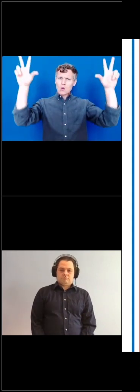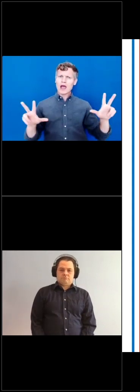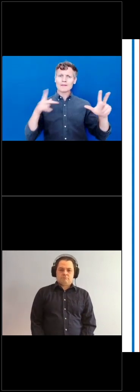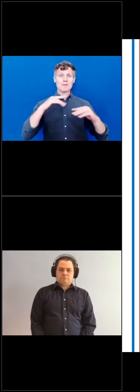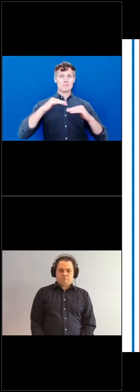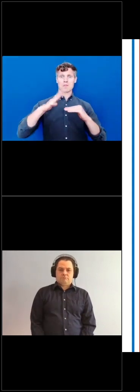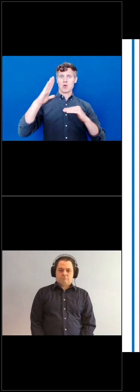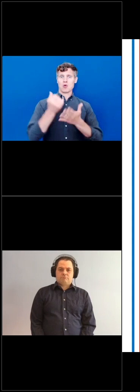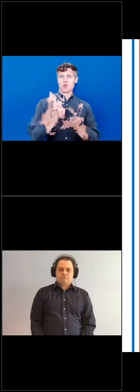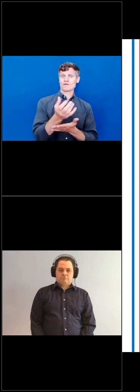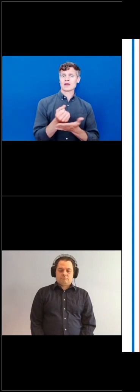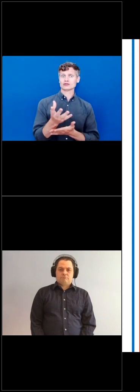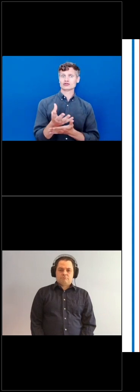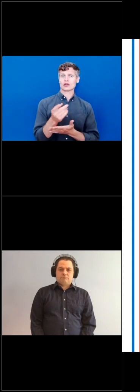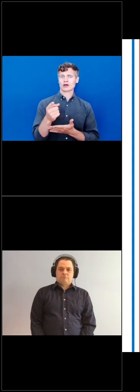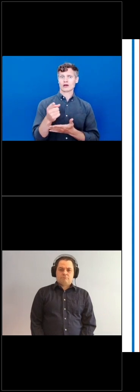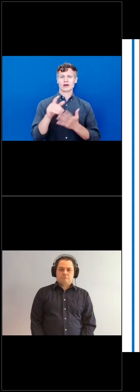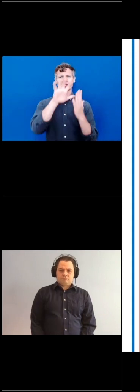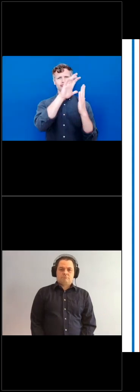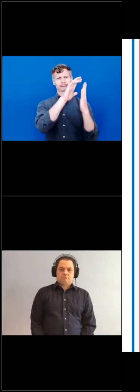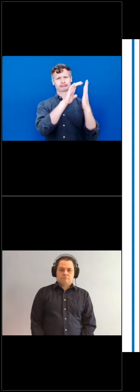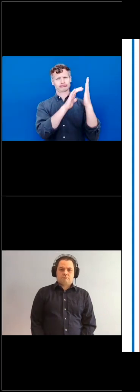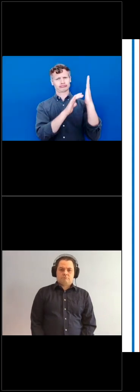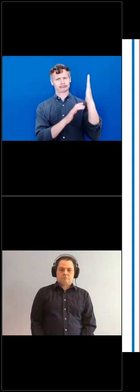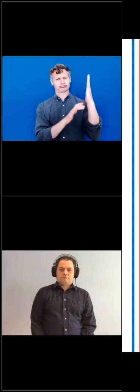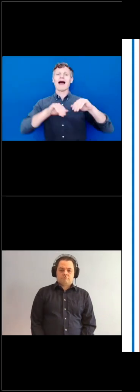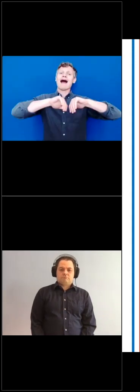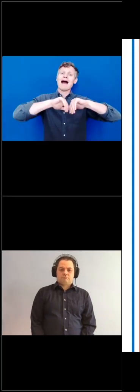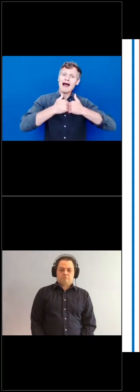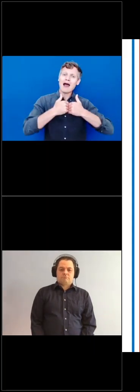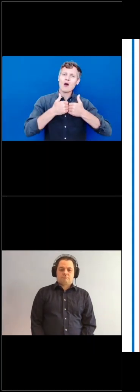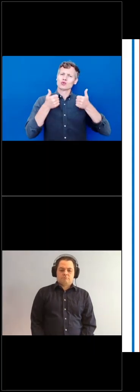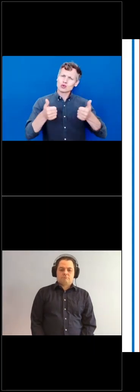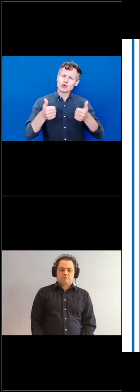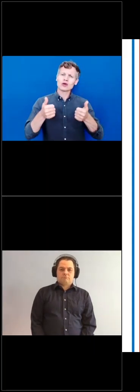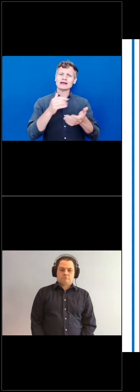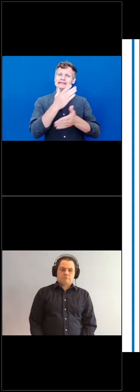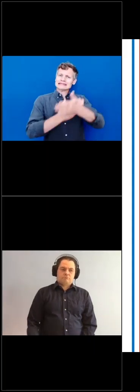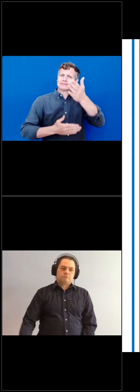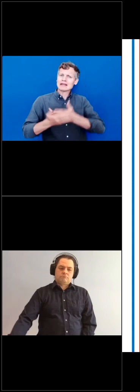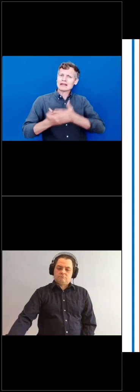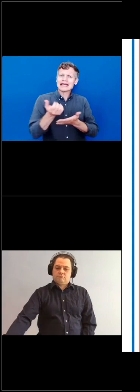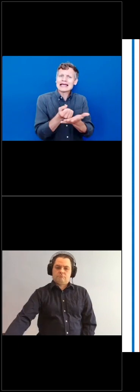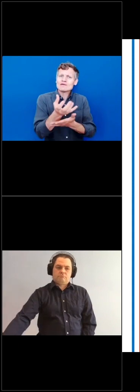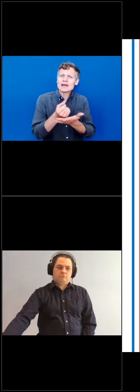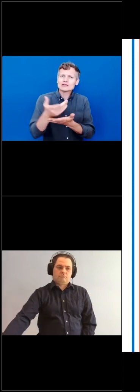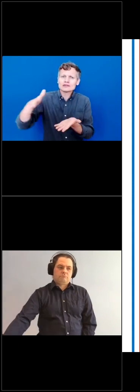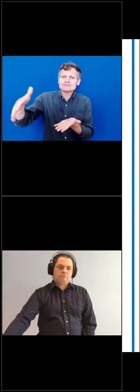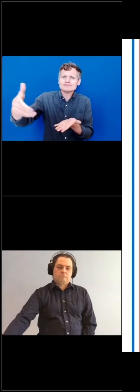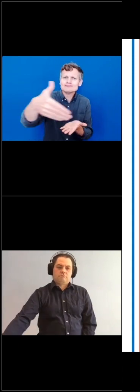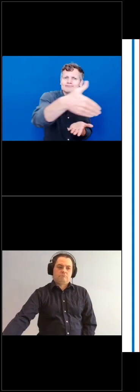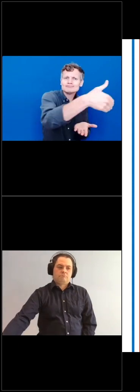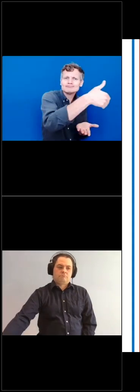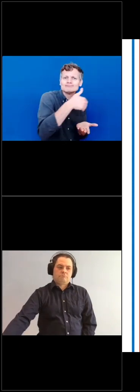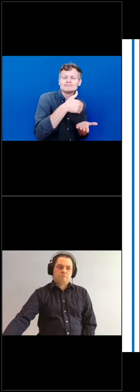of data on persons with disabilities. So I will go on to the second key